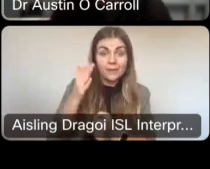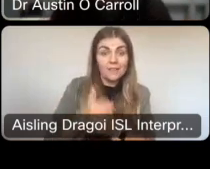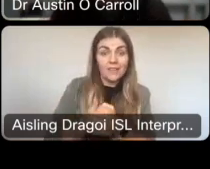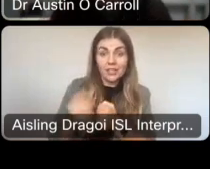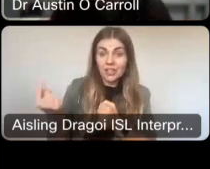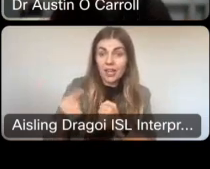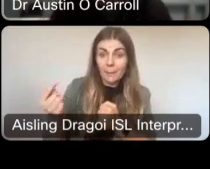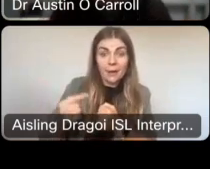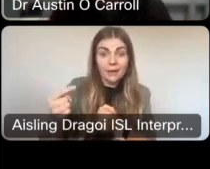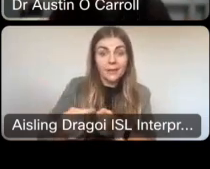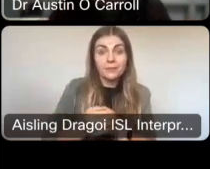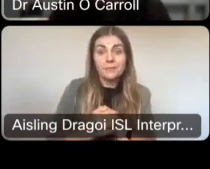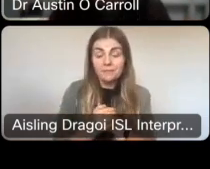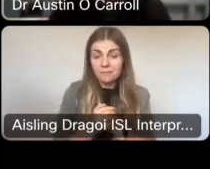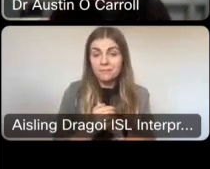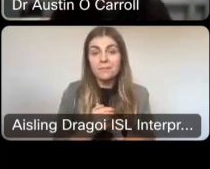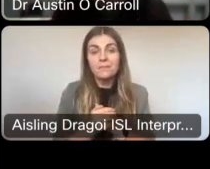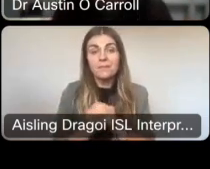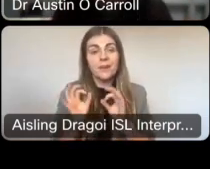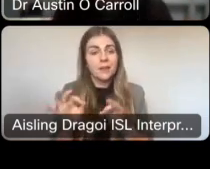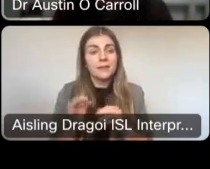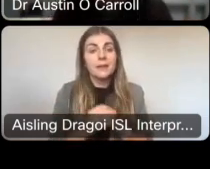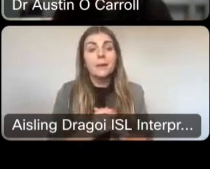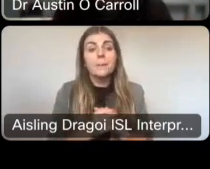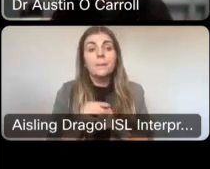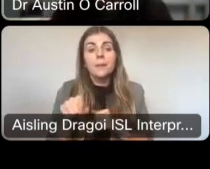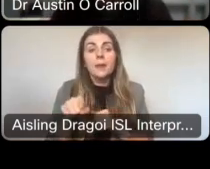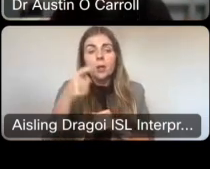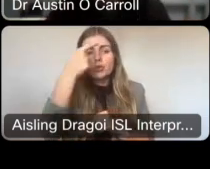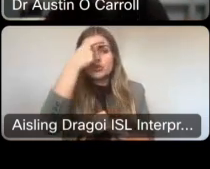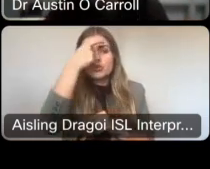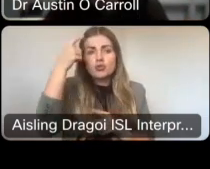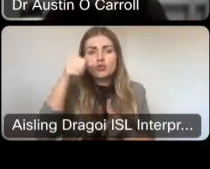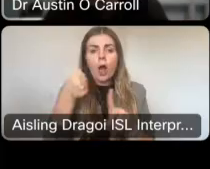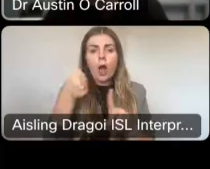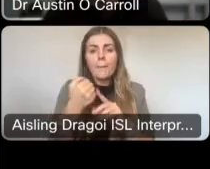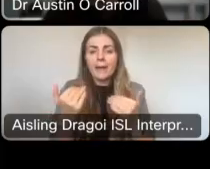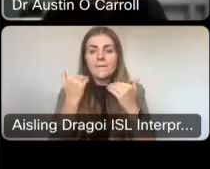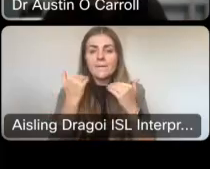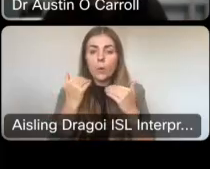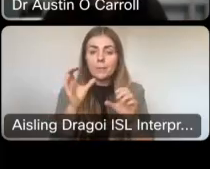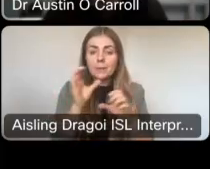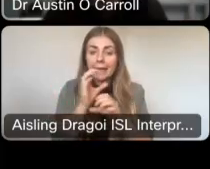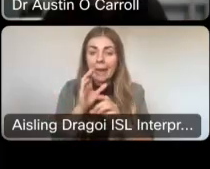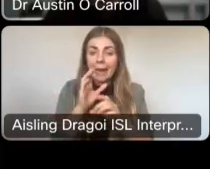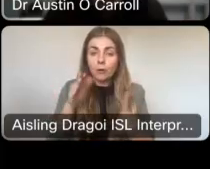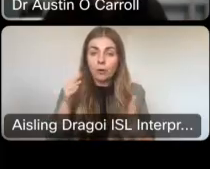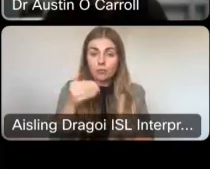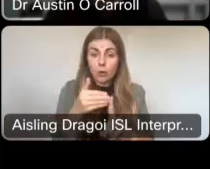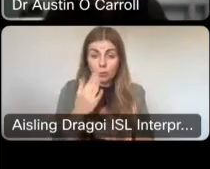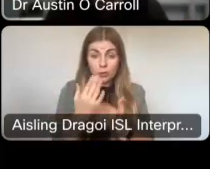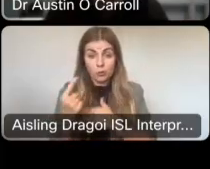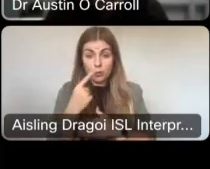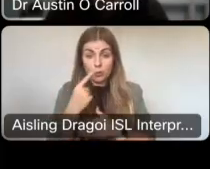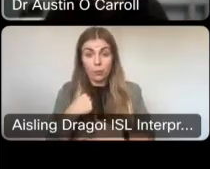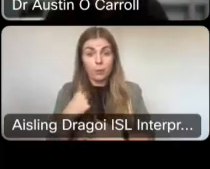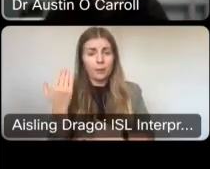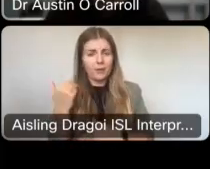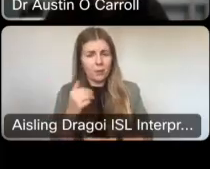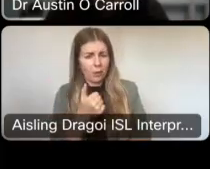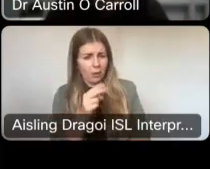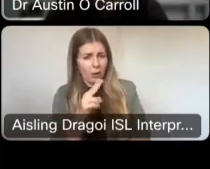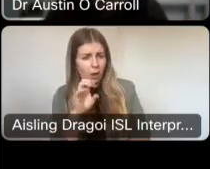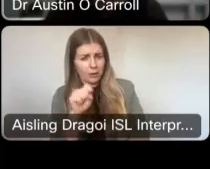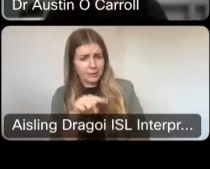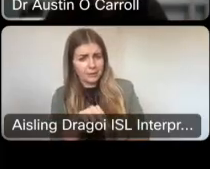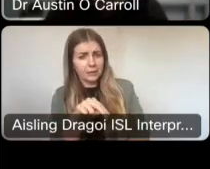Now, trauma-informed care approached, someone once said to me, he says, Austin, that was very, that was very